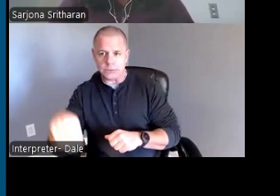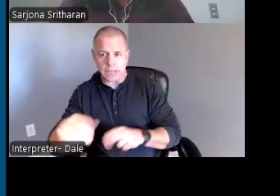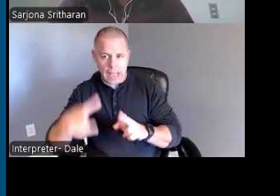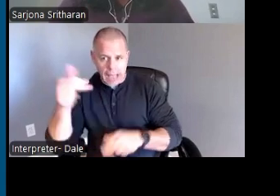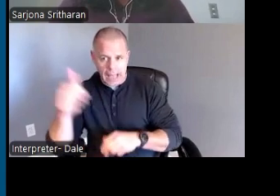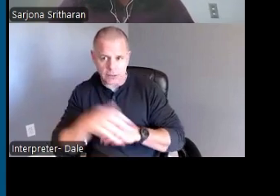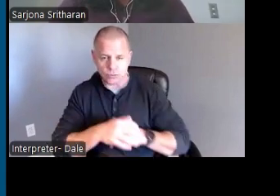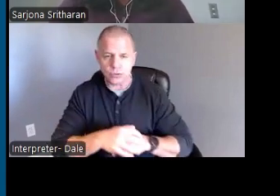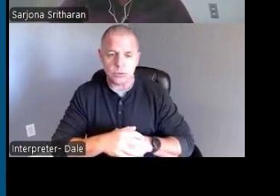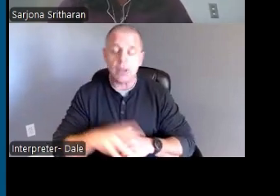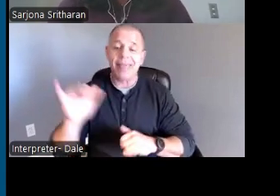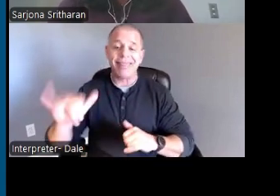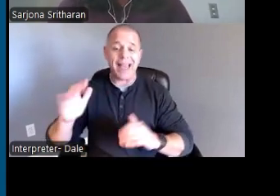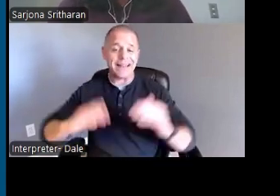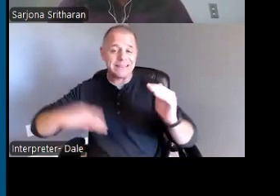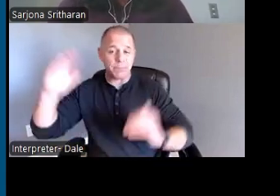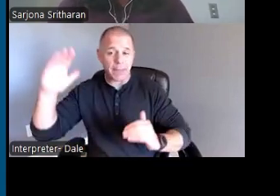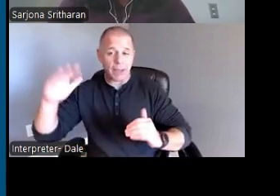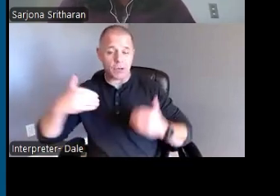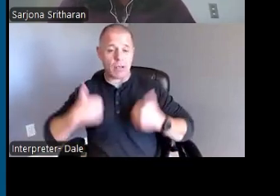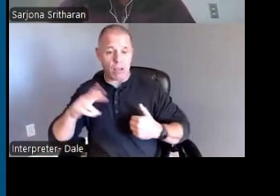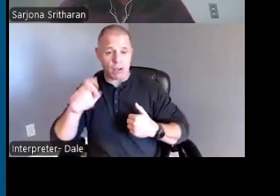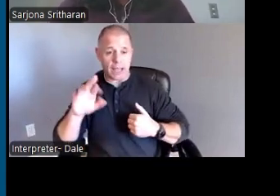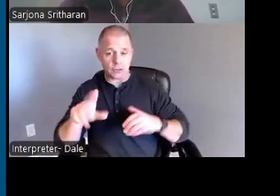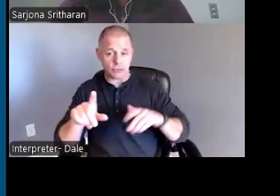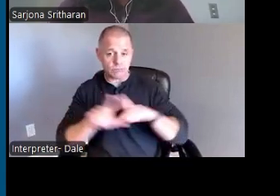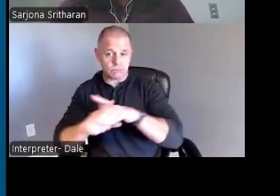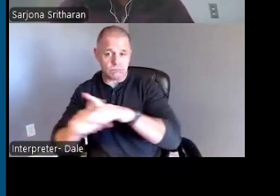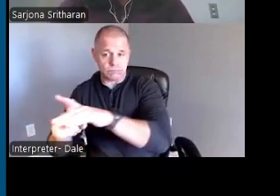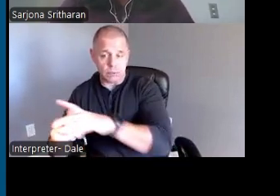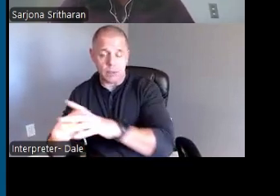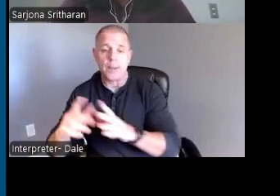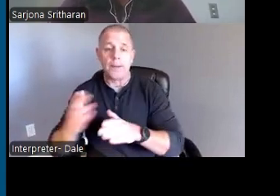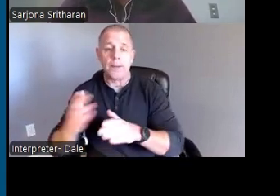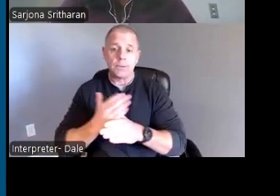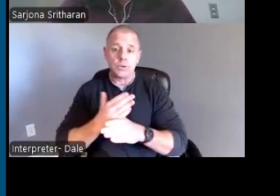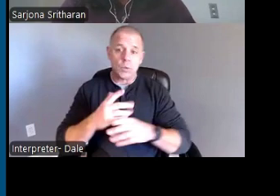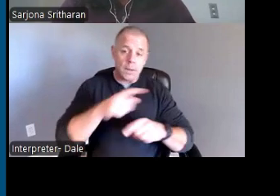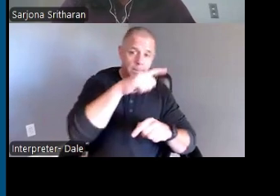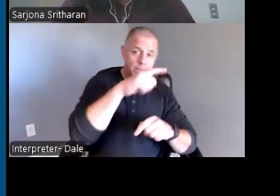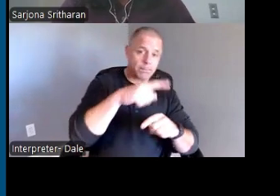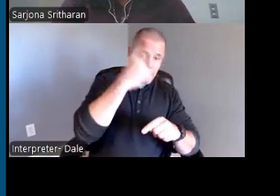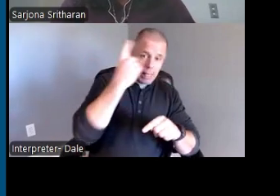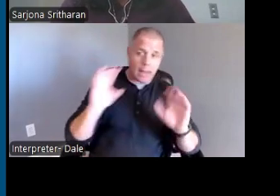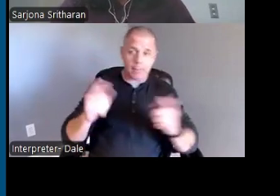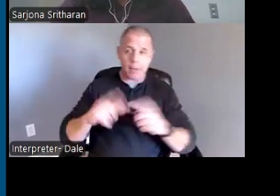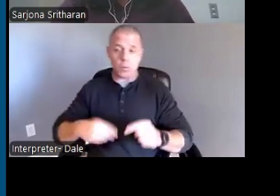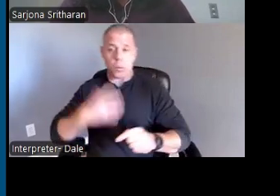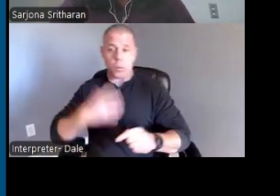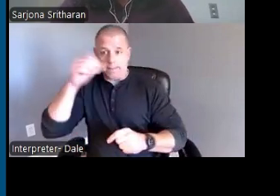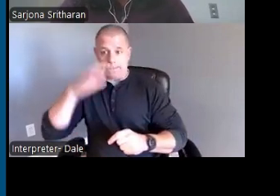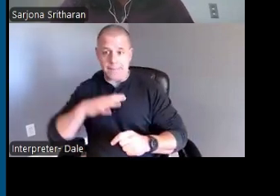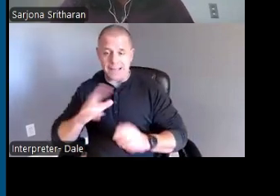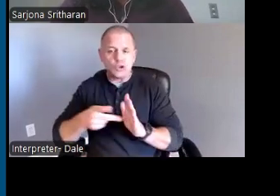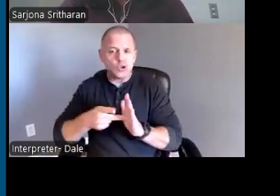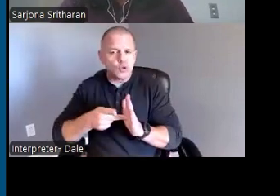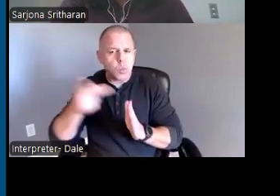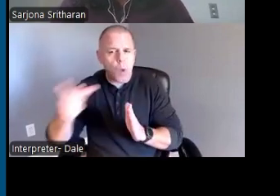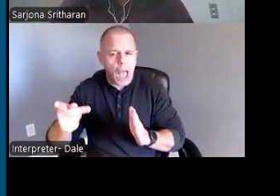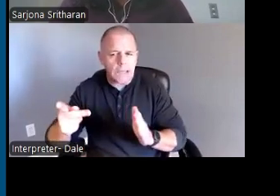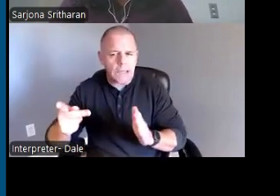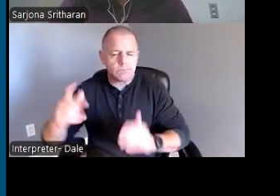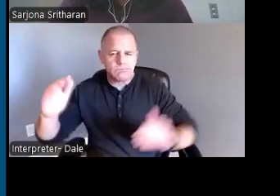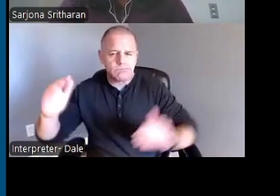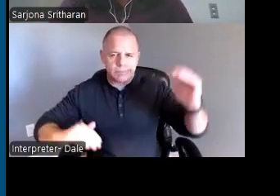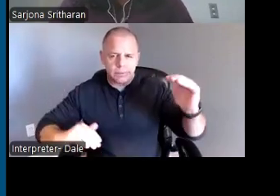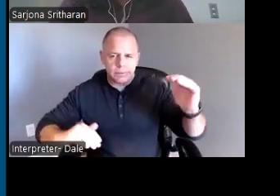this disparity in lung cancer incidence between Black versus white men is more than twice as wide as the